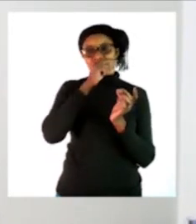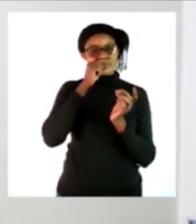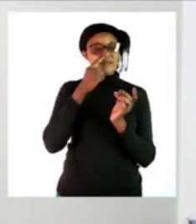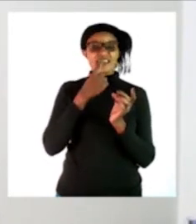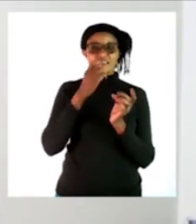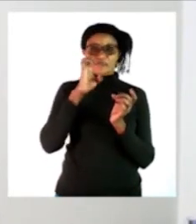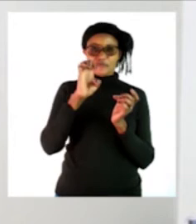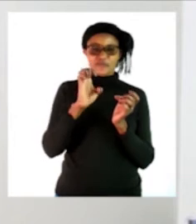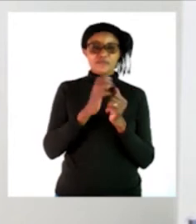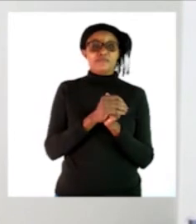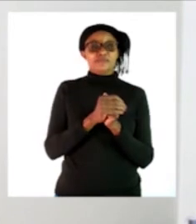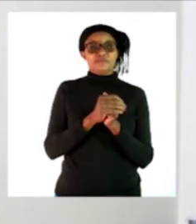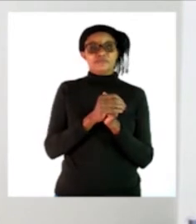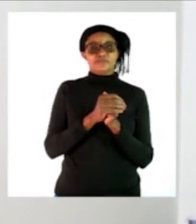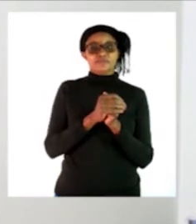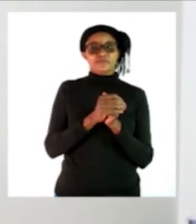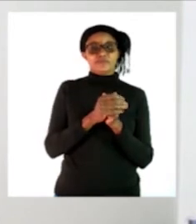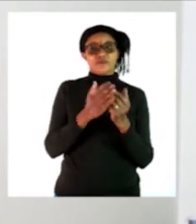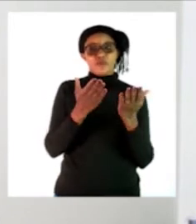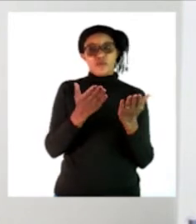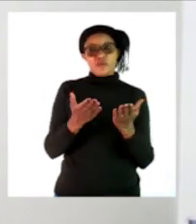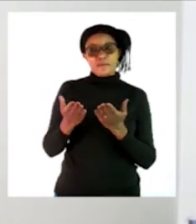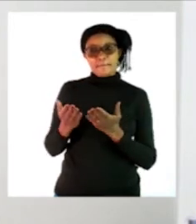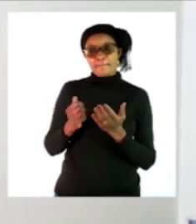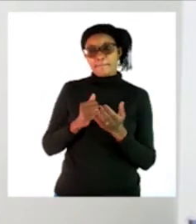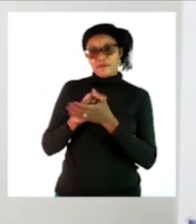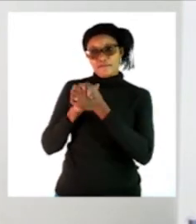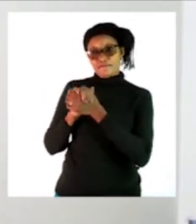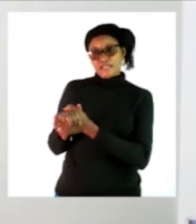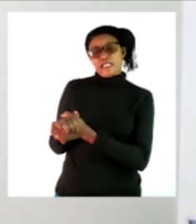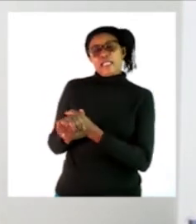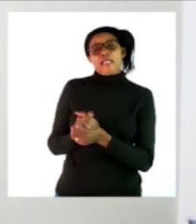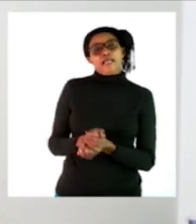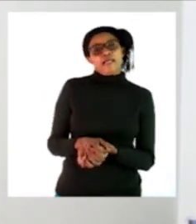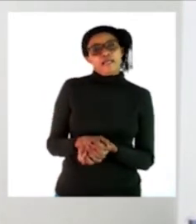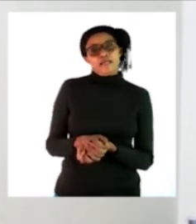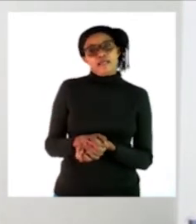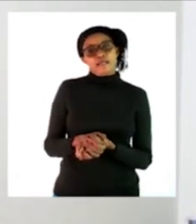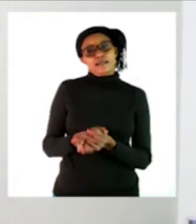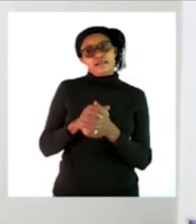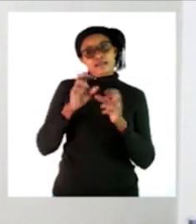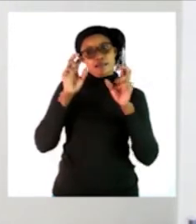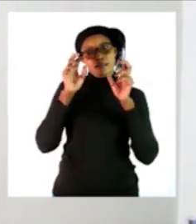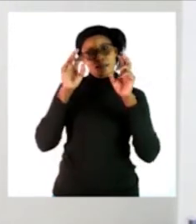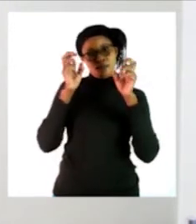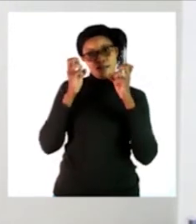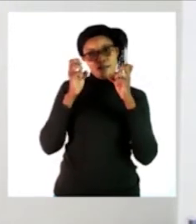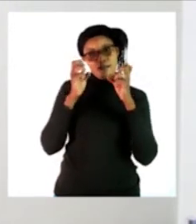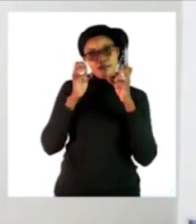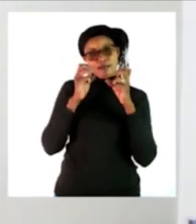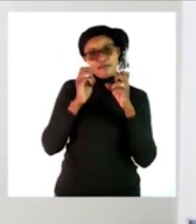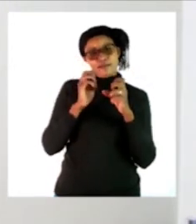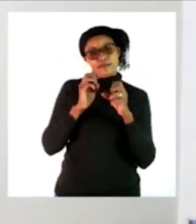Janice Abrams and welcome, my friend. The theme for today is we are still busy